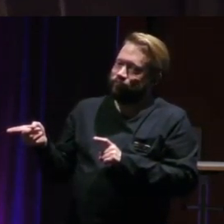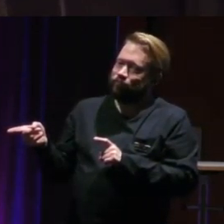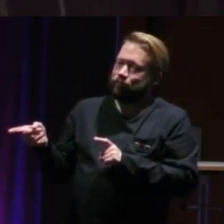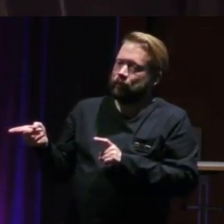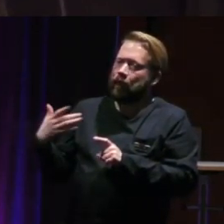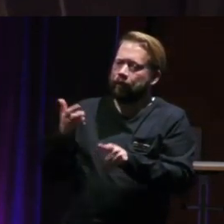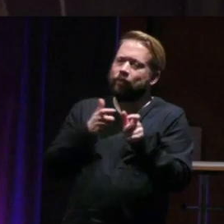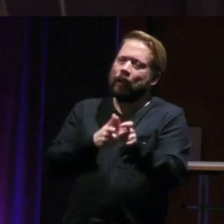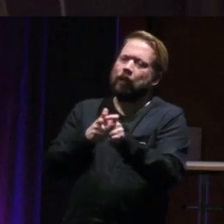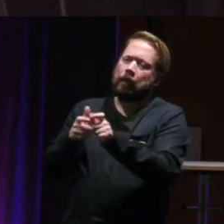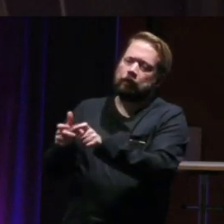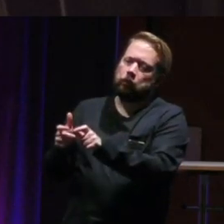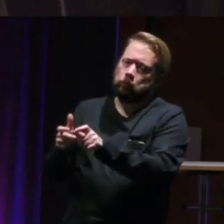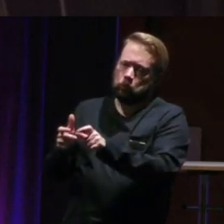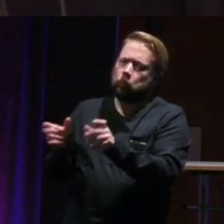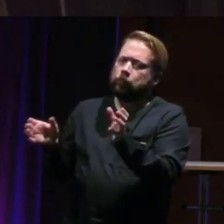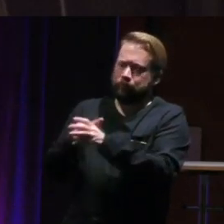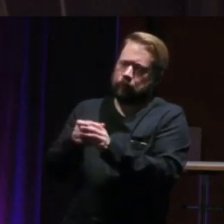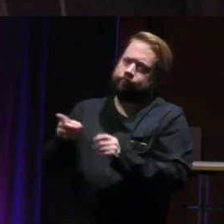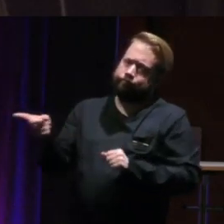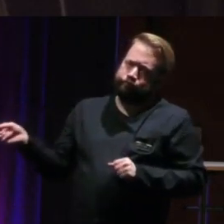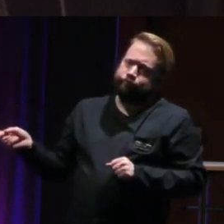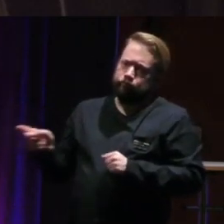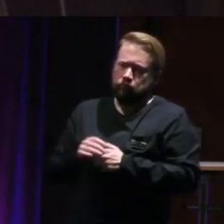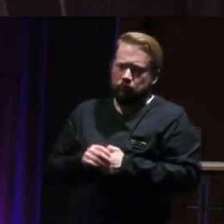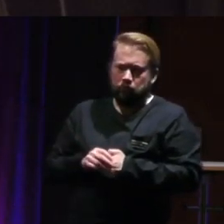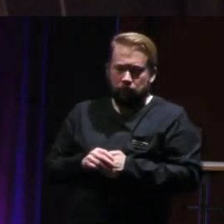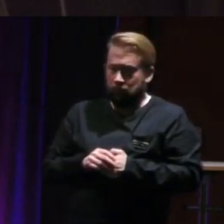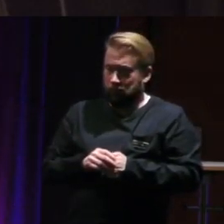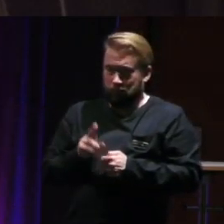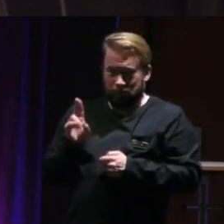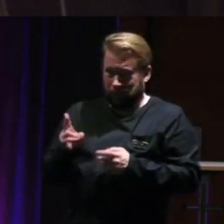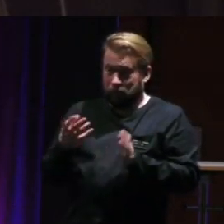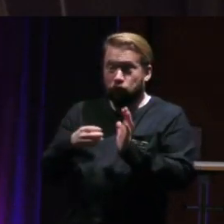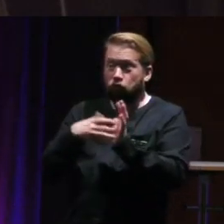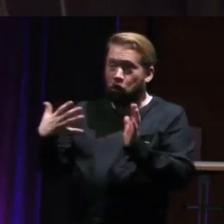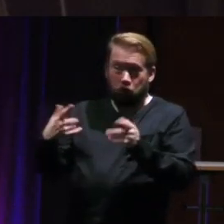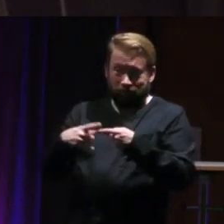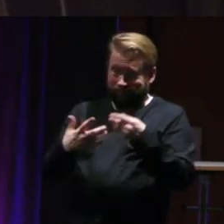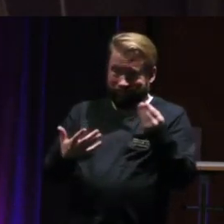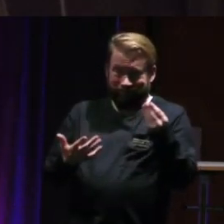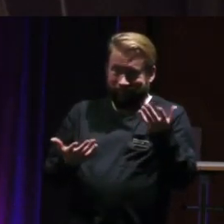terroristic community. But the only base what they had is